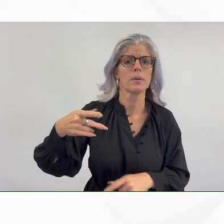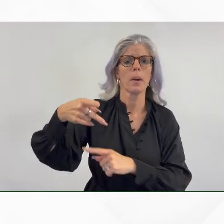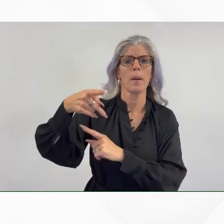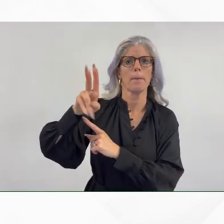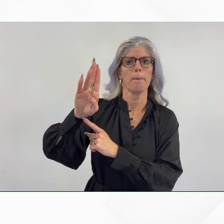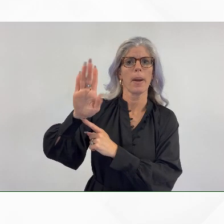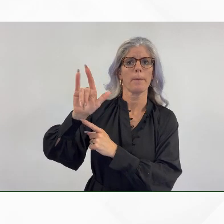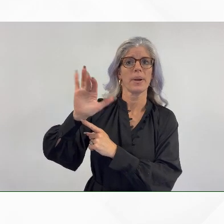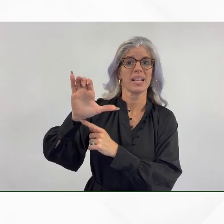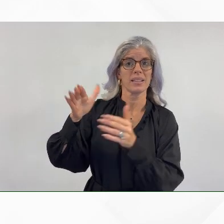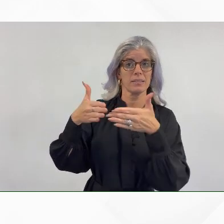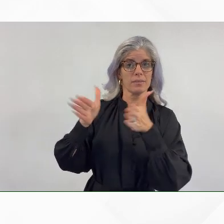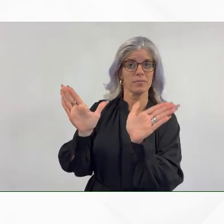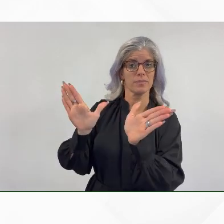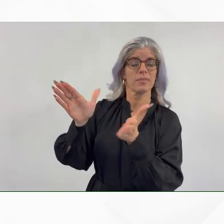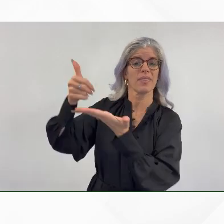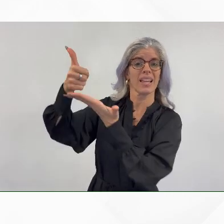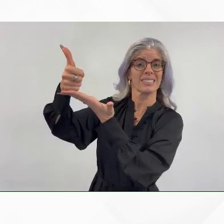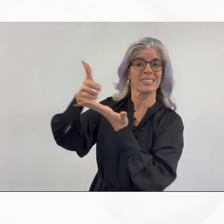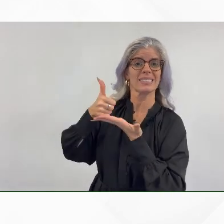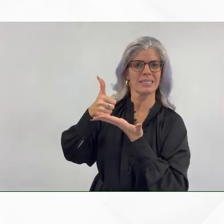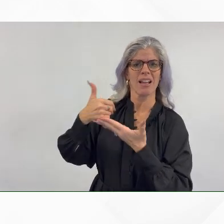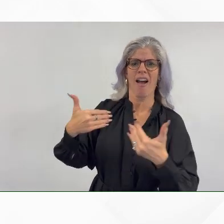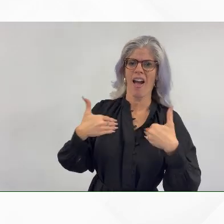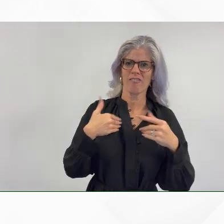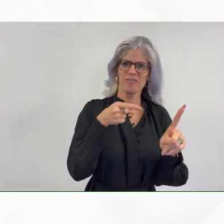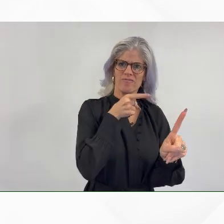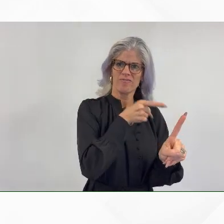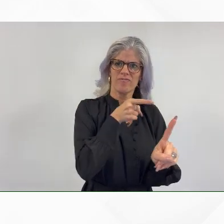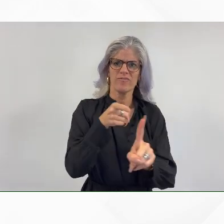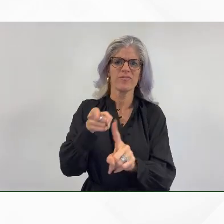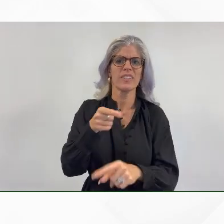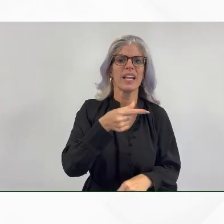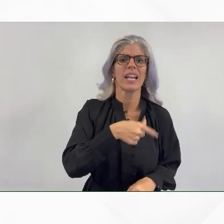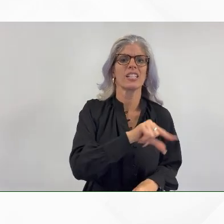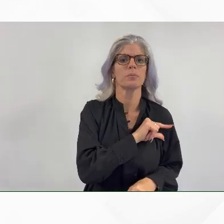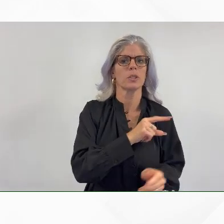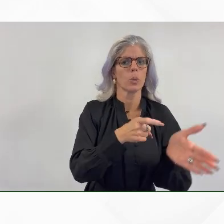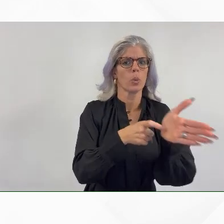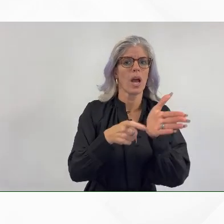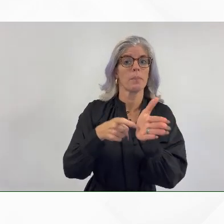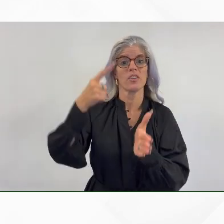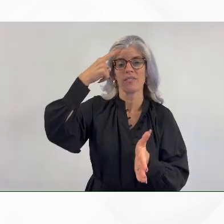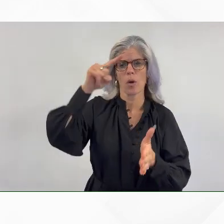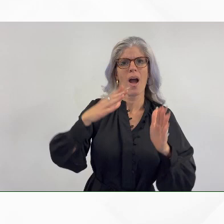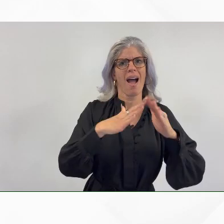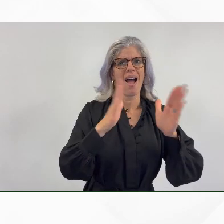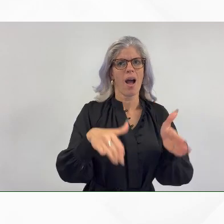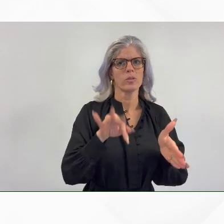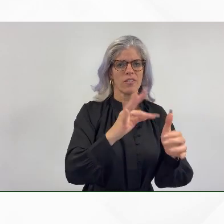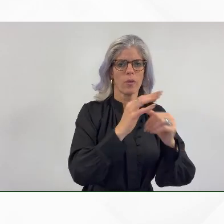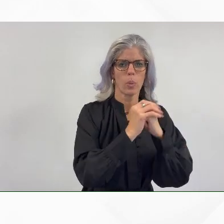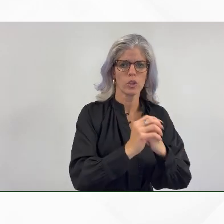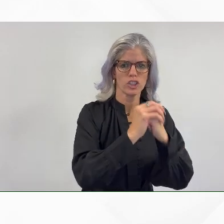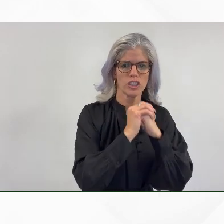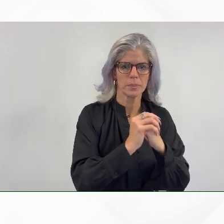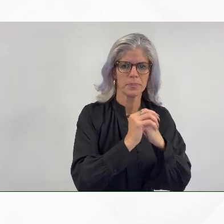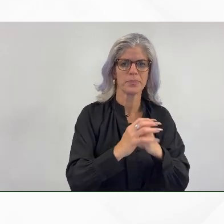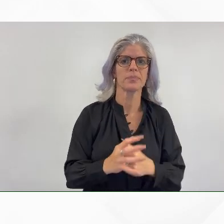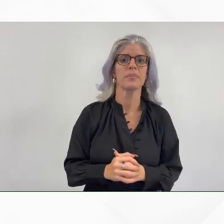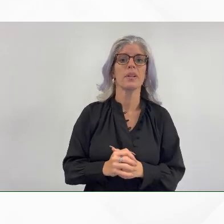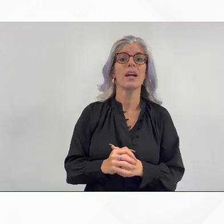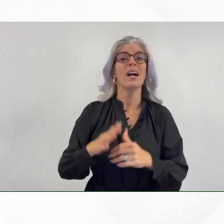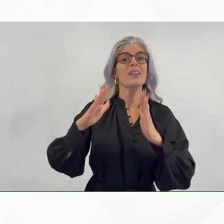As you may have heard, public assistance has specific eligibility requirements for houses of worship. Houses of worship that